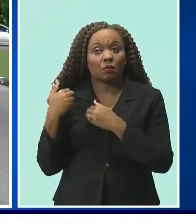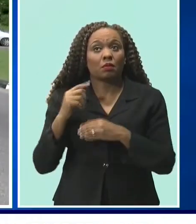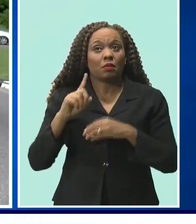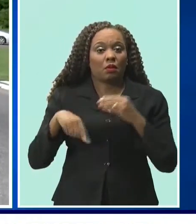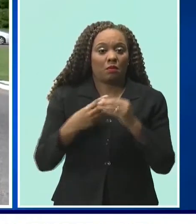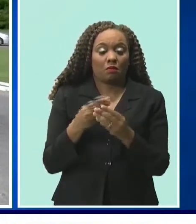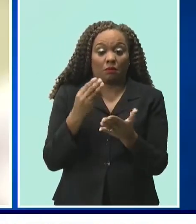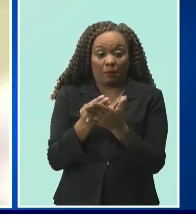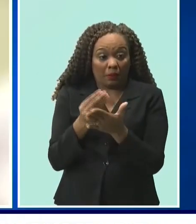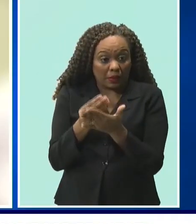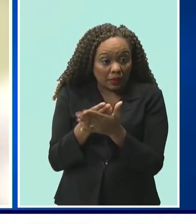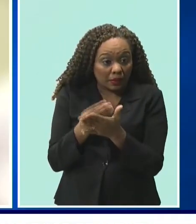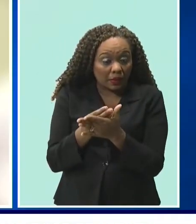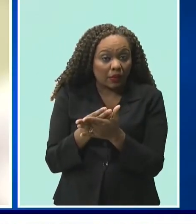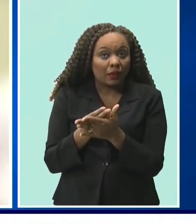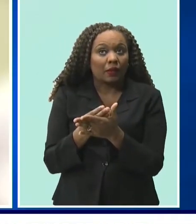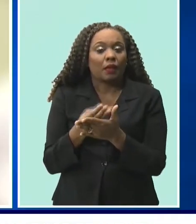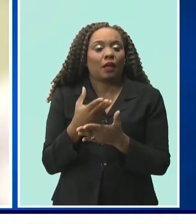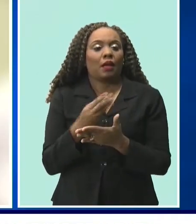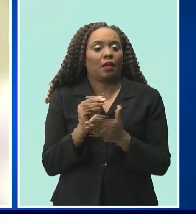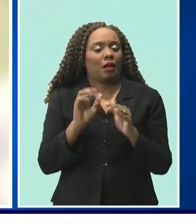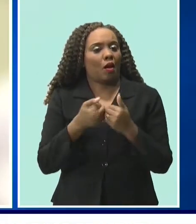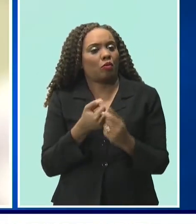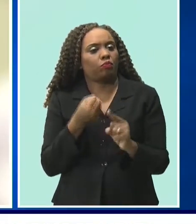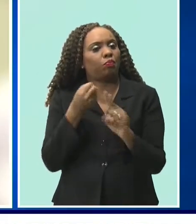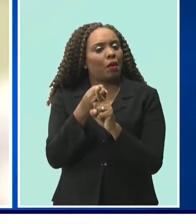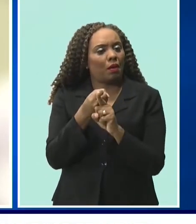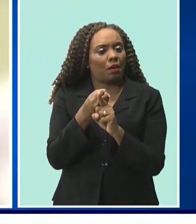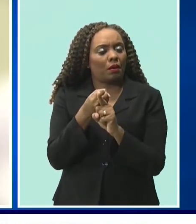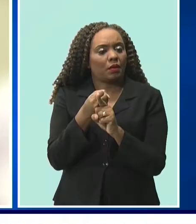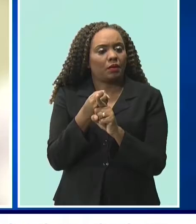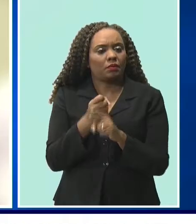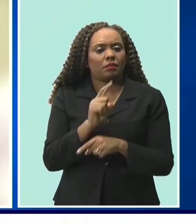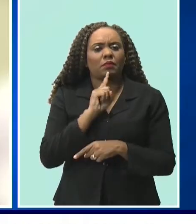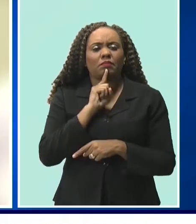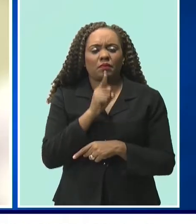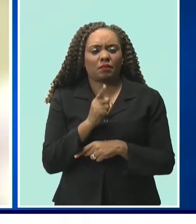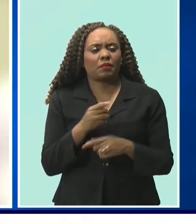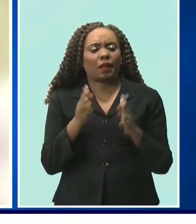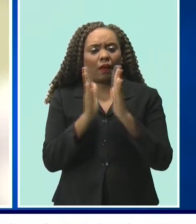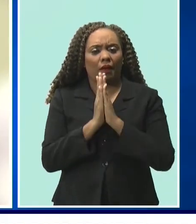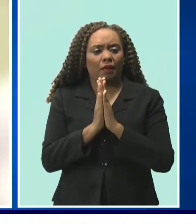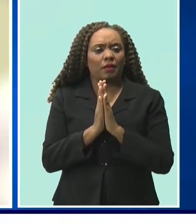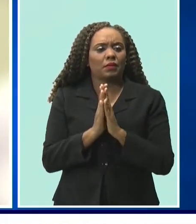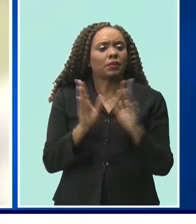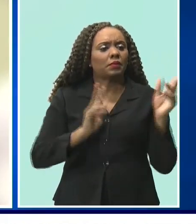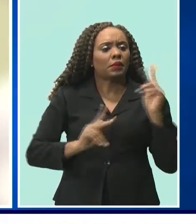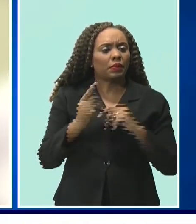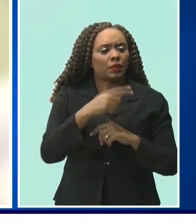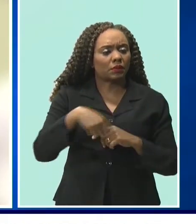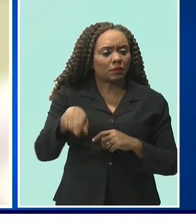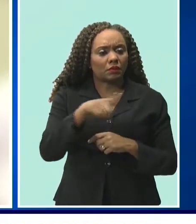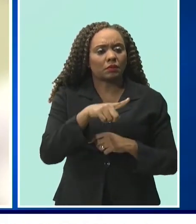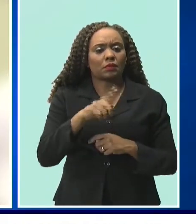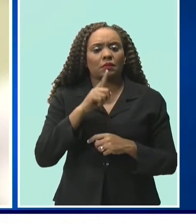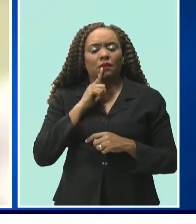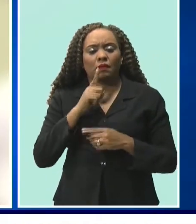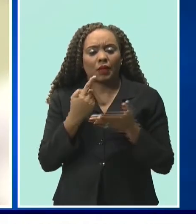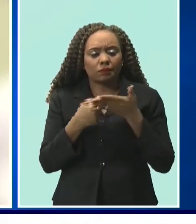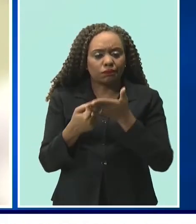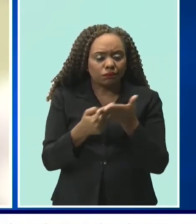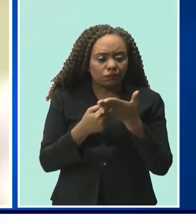provided and the impact it's having on their end users. So I'm really pretty much asking them to engage the communities more and